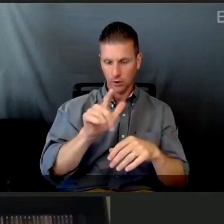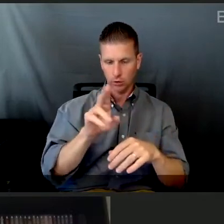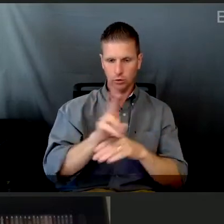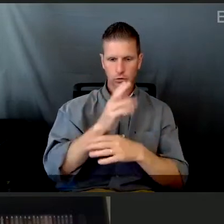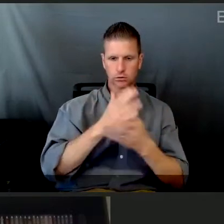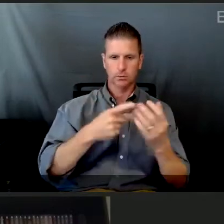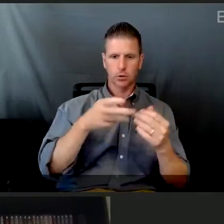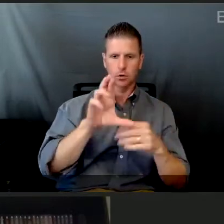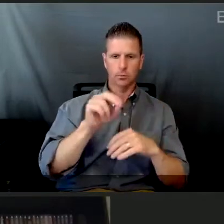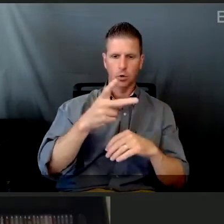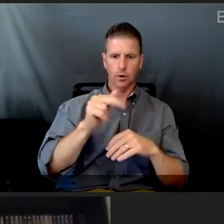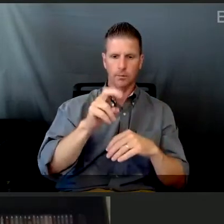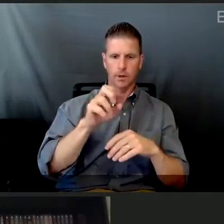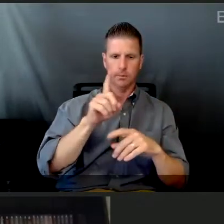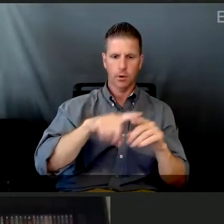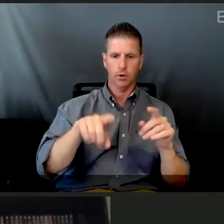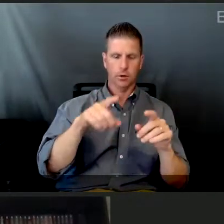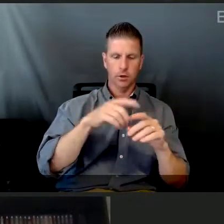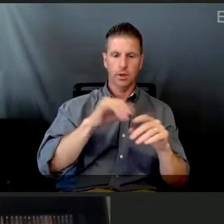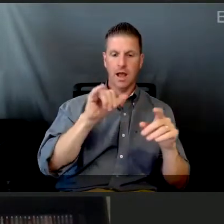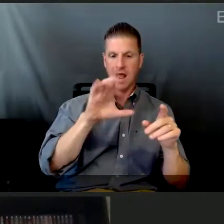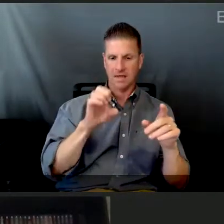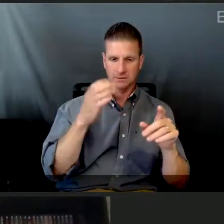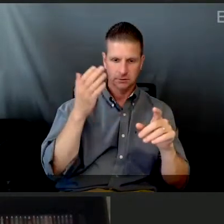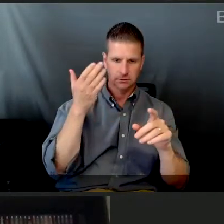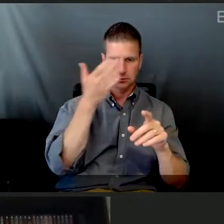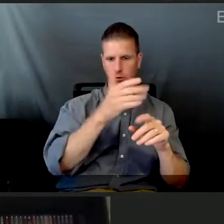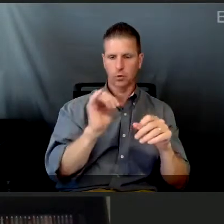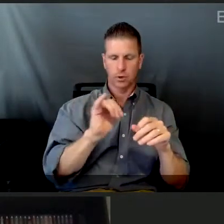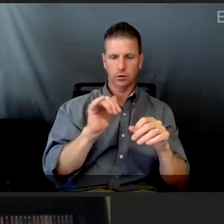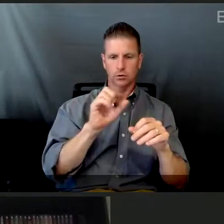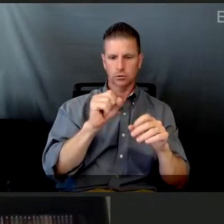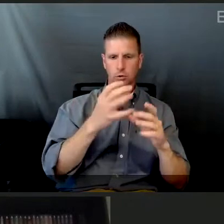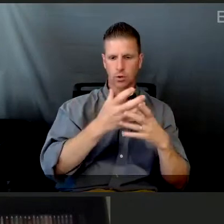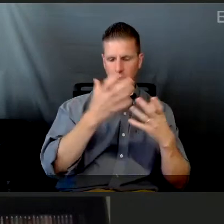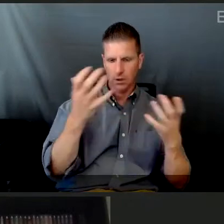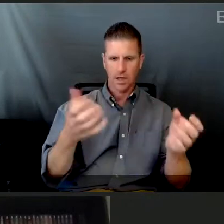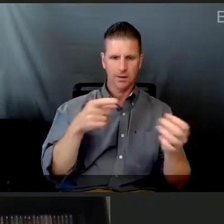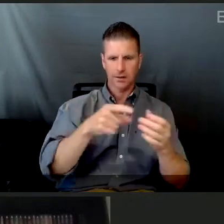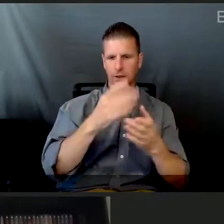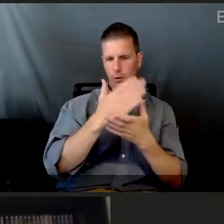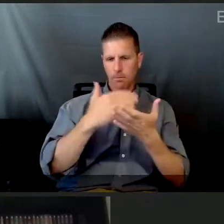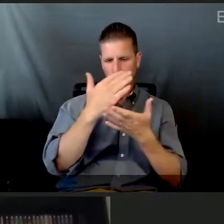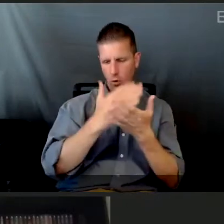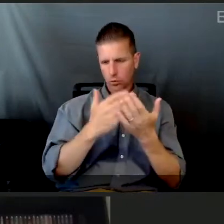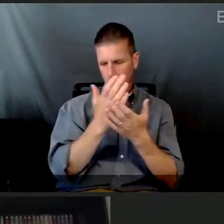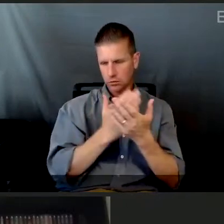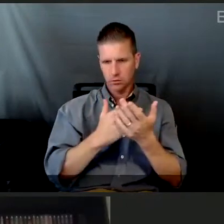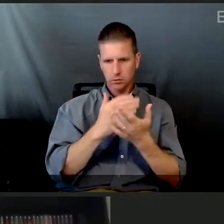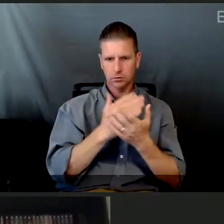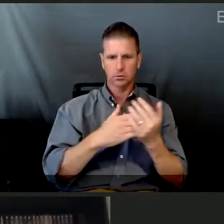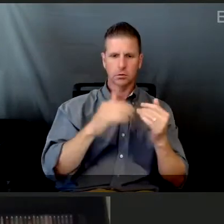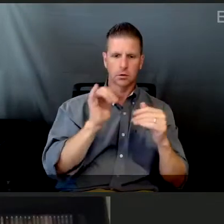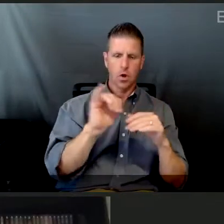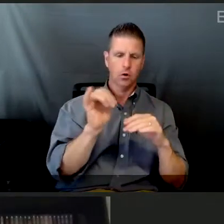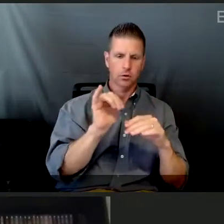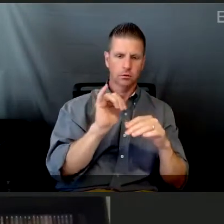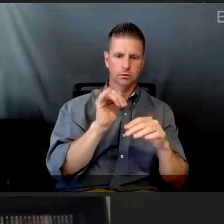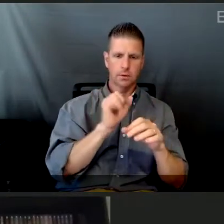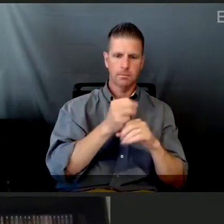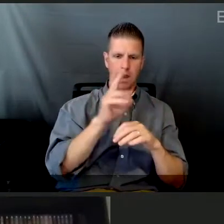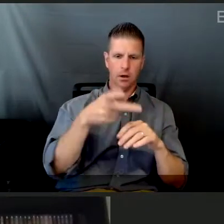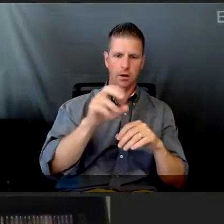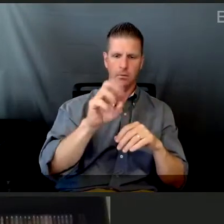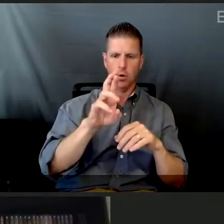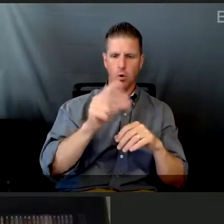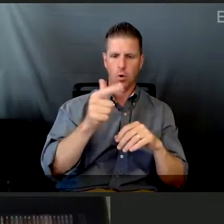propane, but it's an ice out there as well. So there are a lot of these components that also make up organic